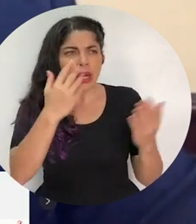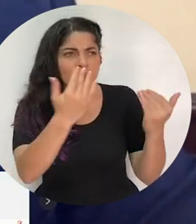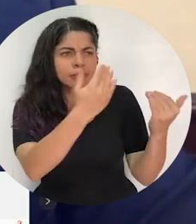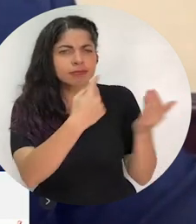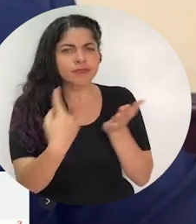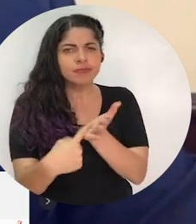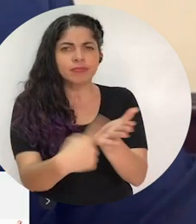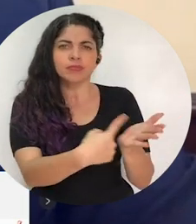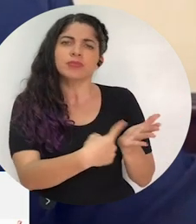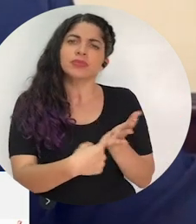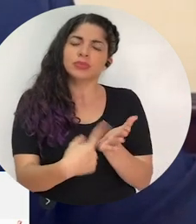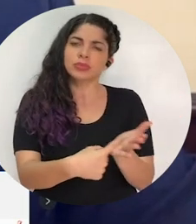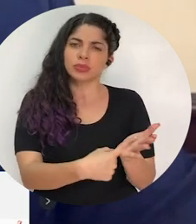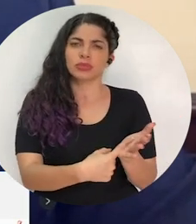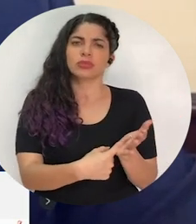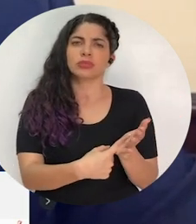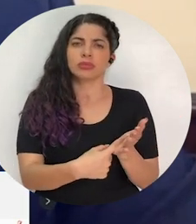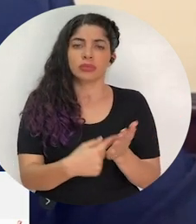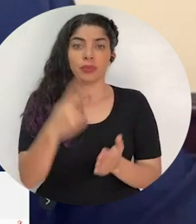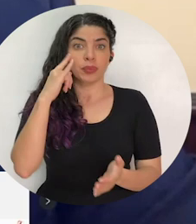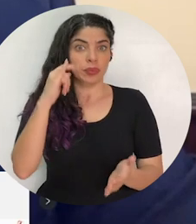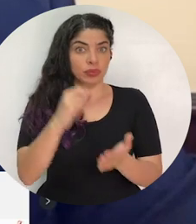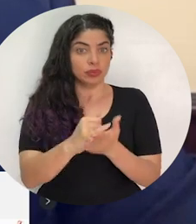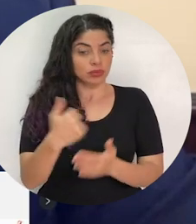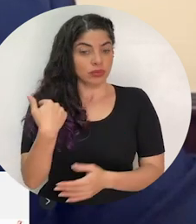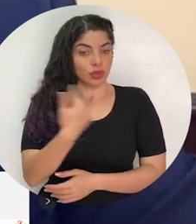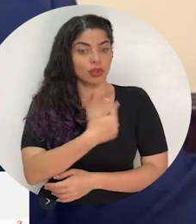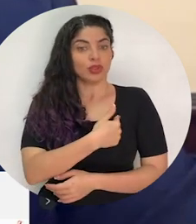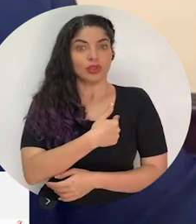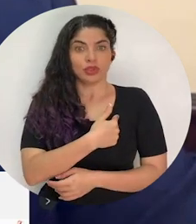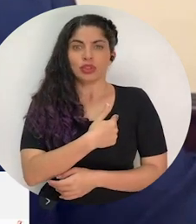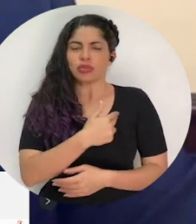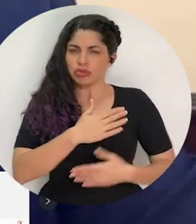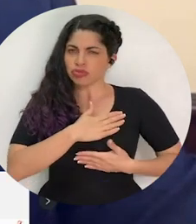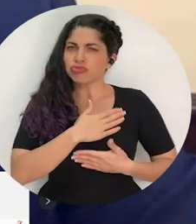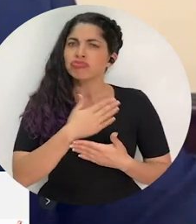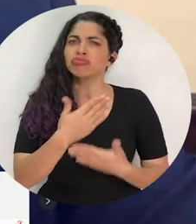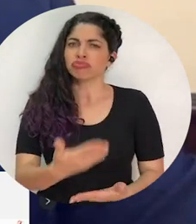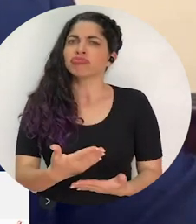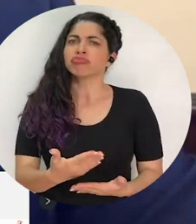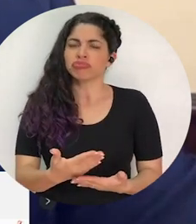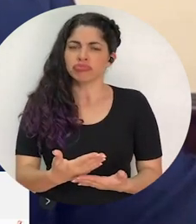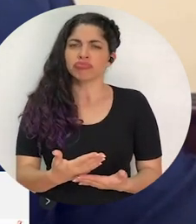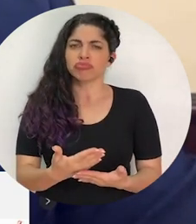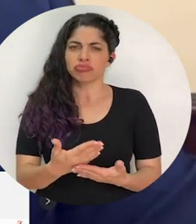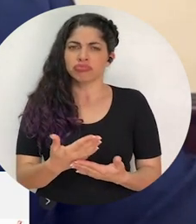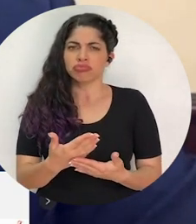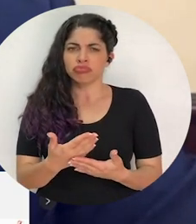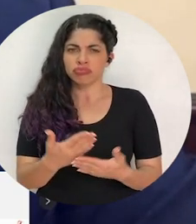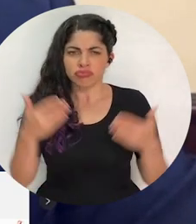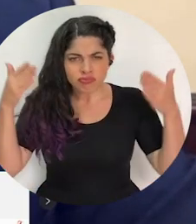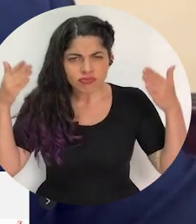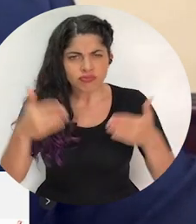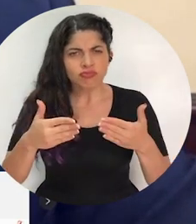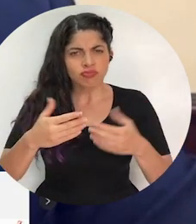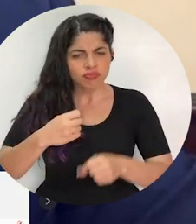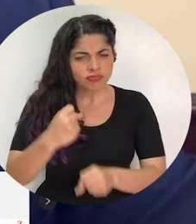solution to be discussed, for which we are very willing